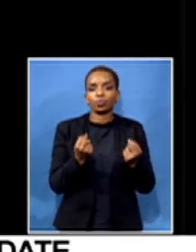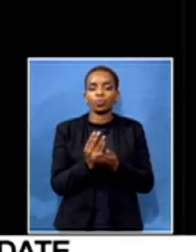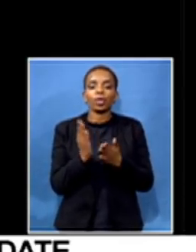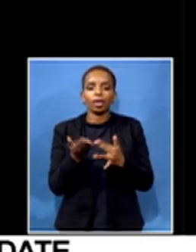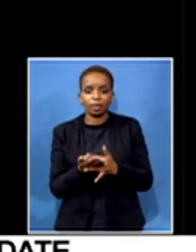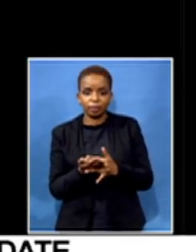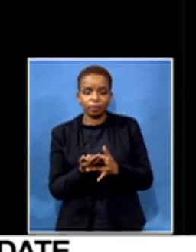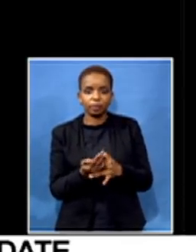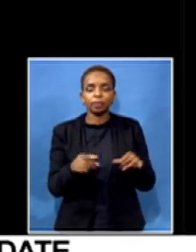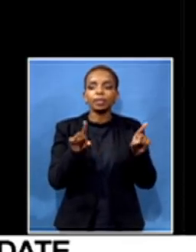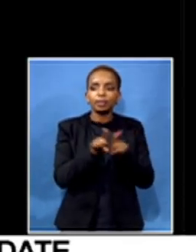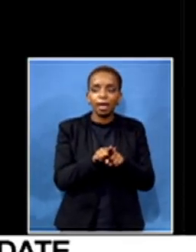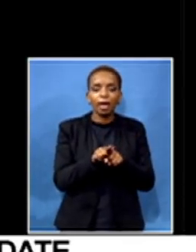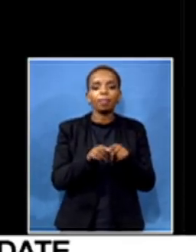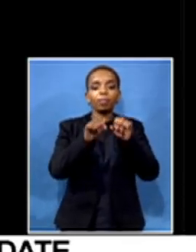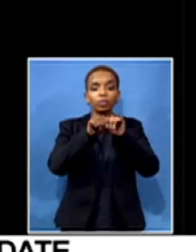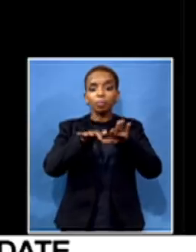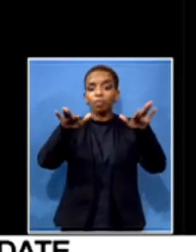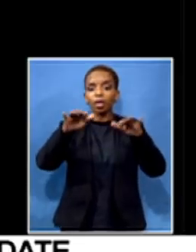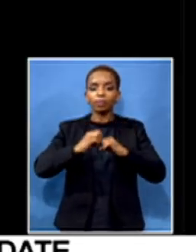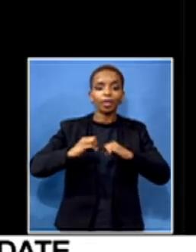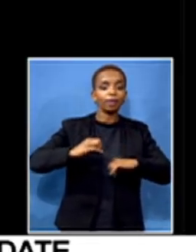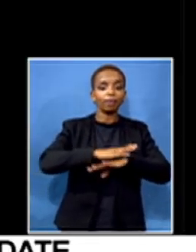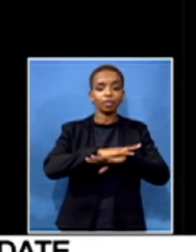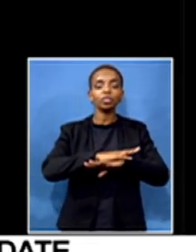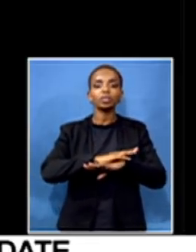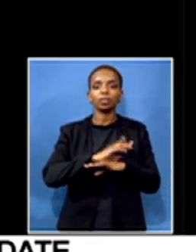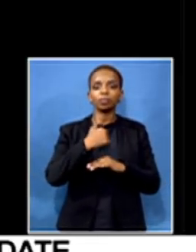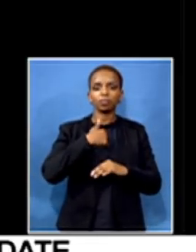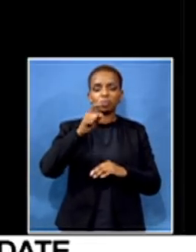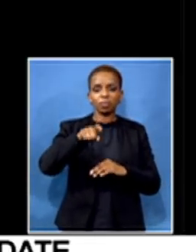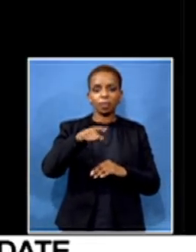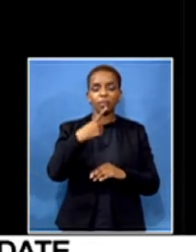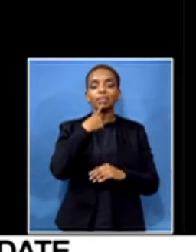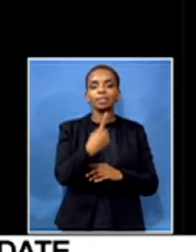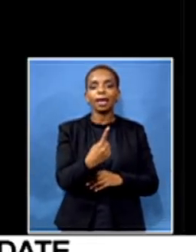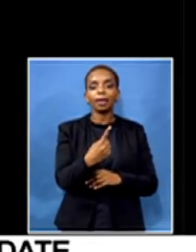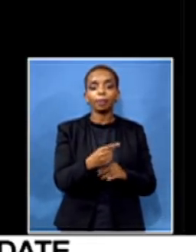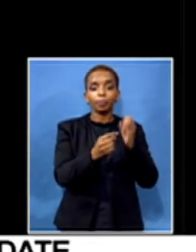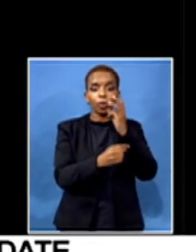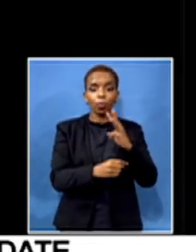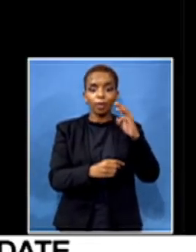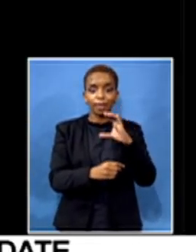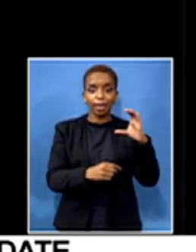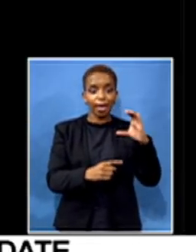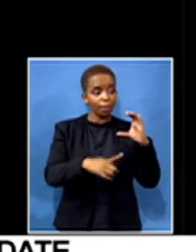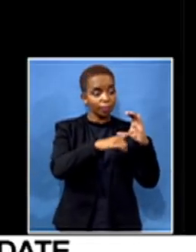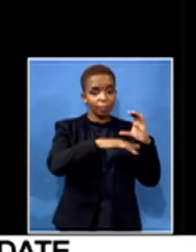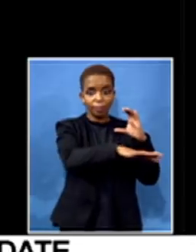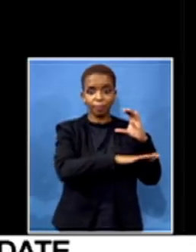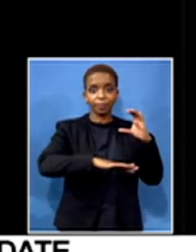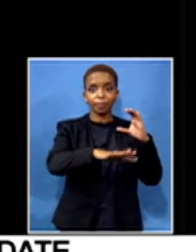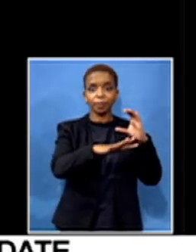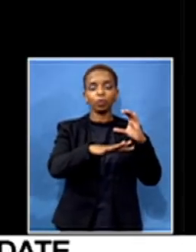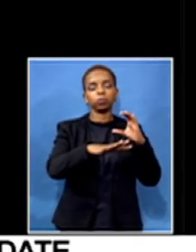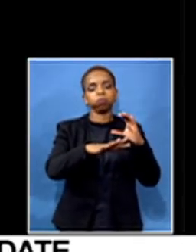the spread of the infection. I must say that the outbreak in the Western Cape is a matter that is of concern and is